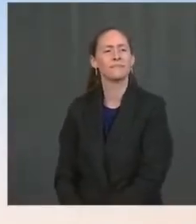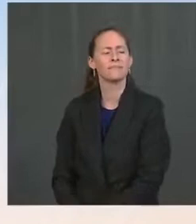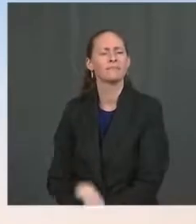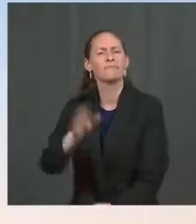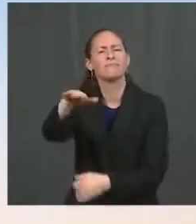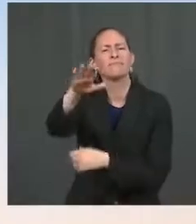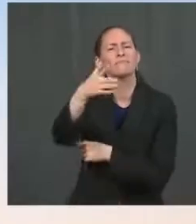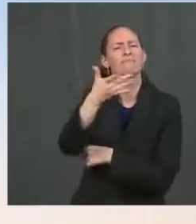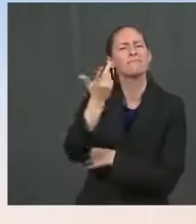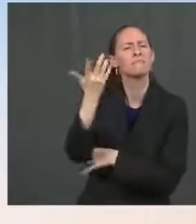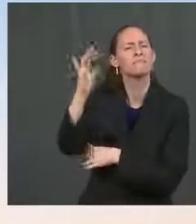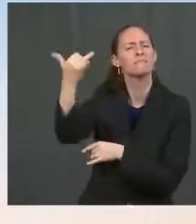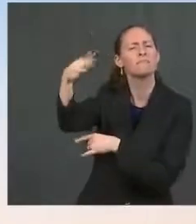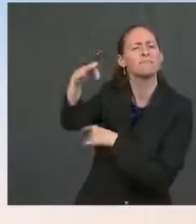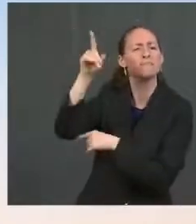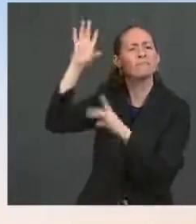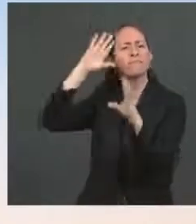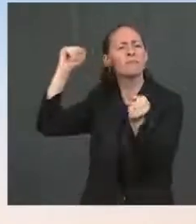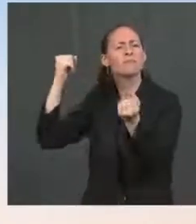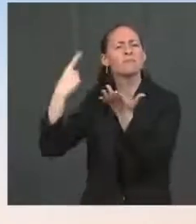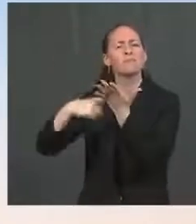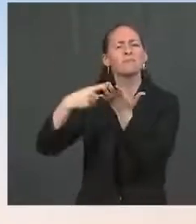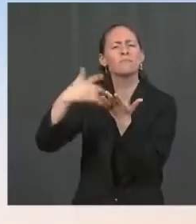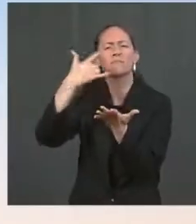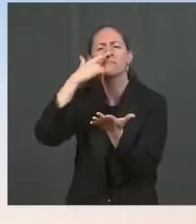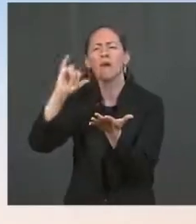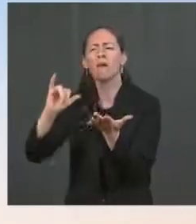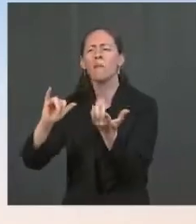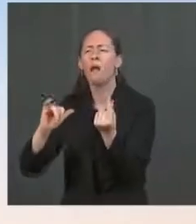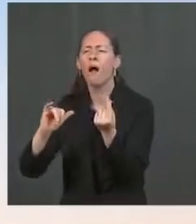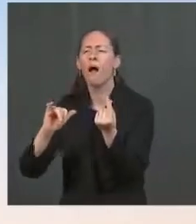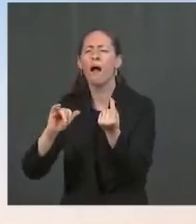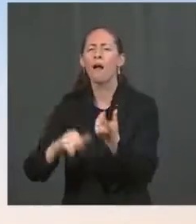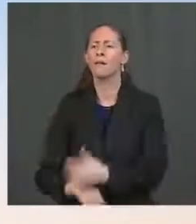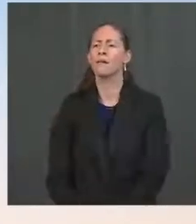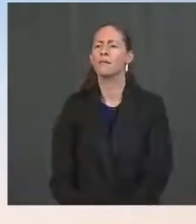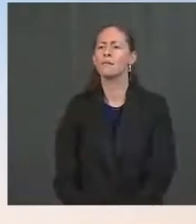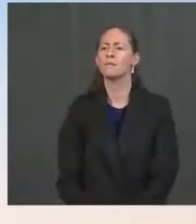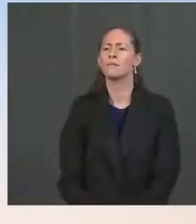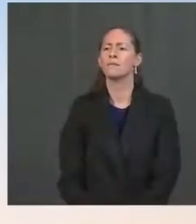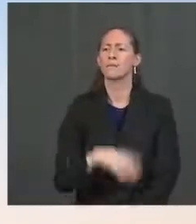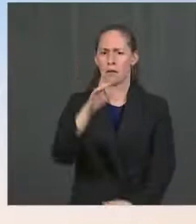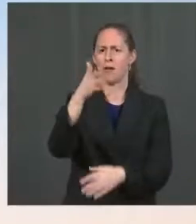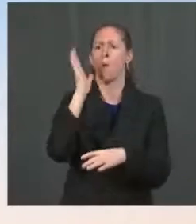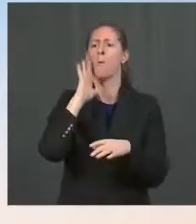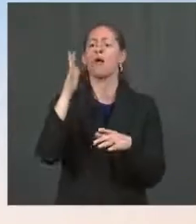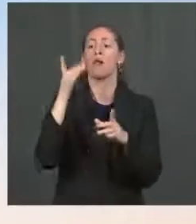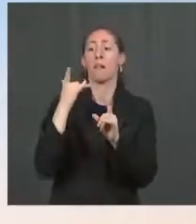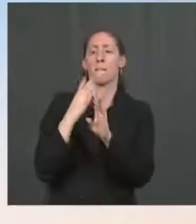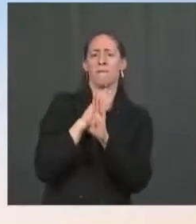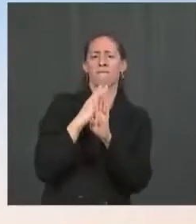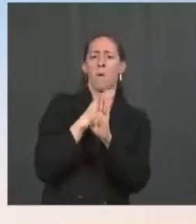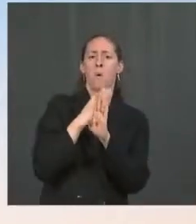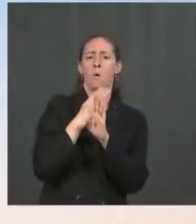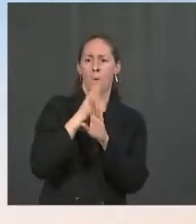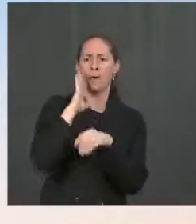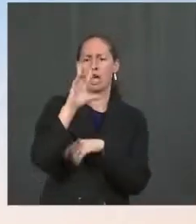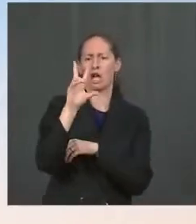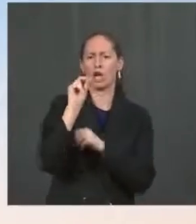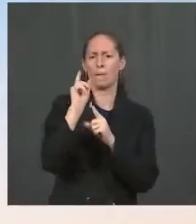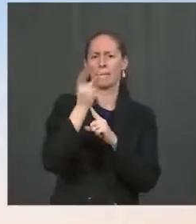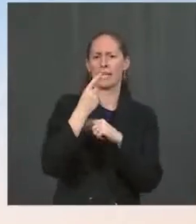about 30 minutes, but let me just give you kind of some top lines here. I know we put out to all of you kind of the 6